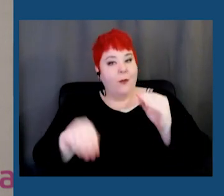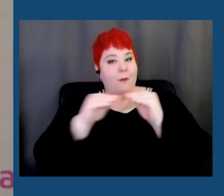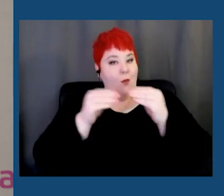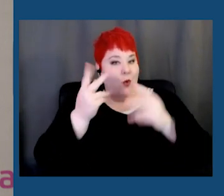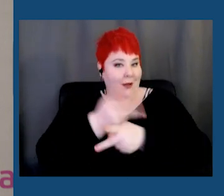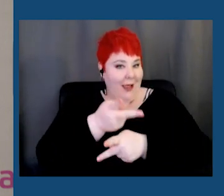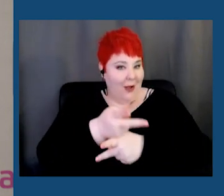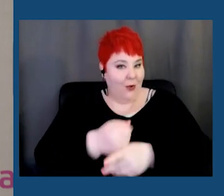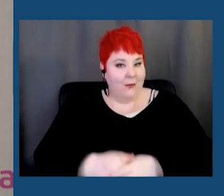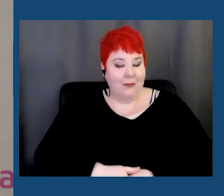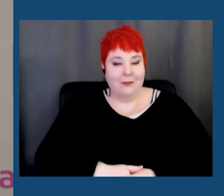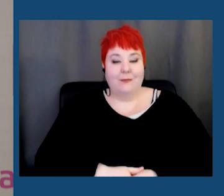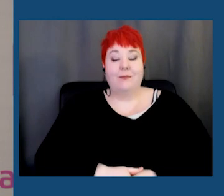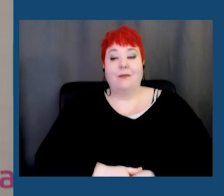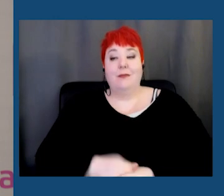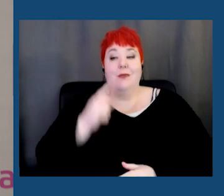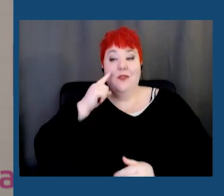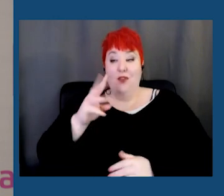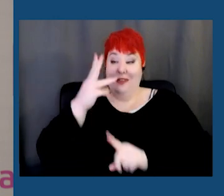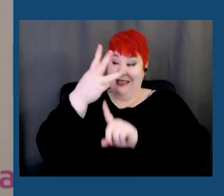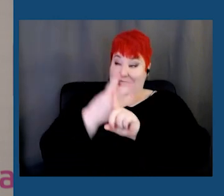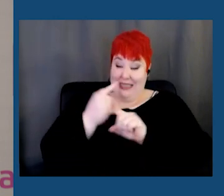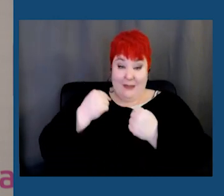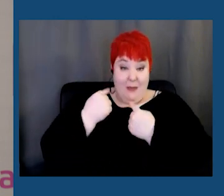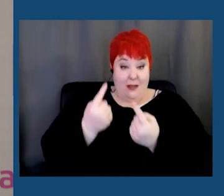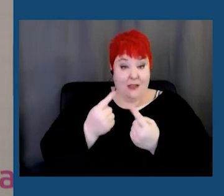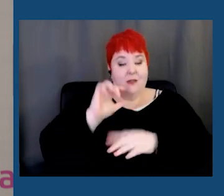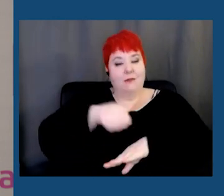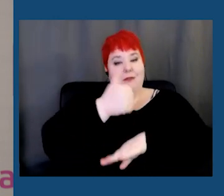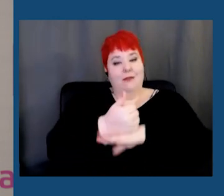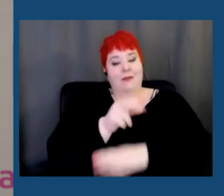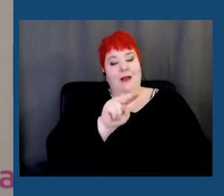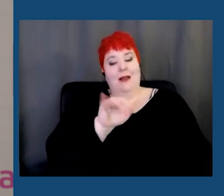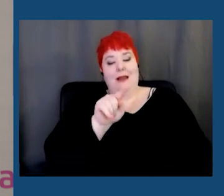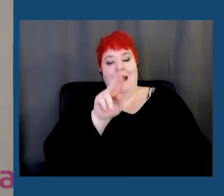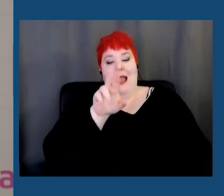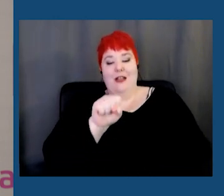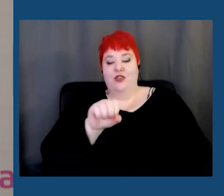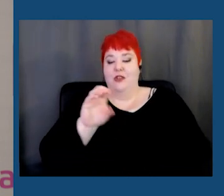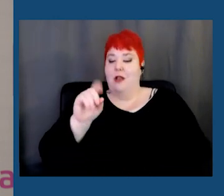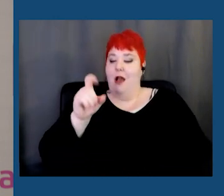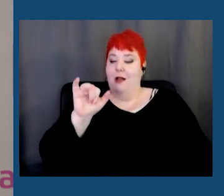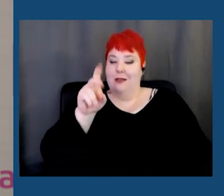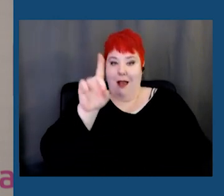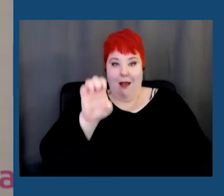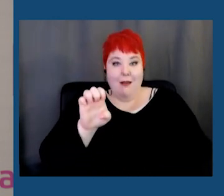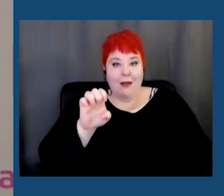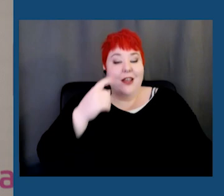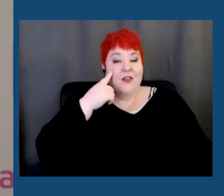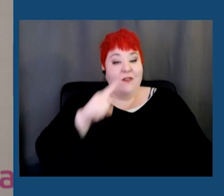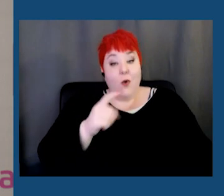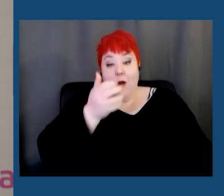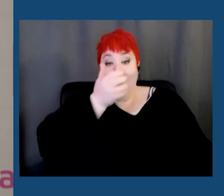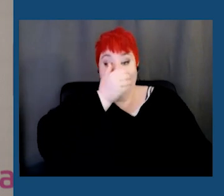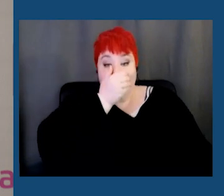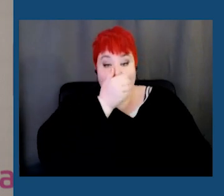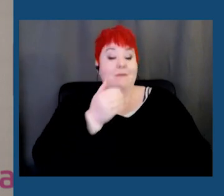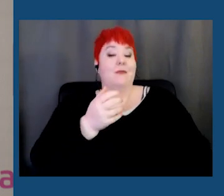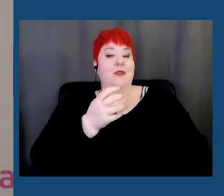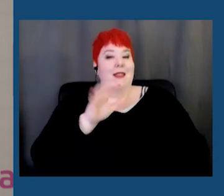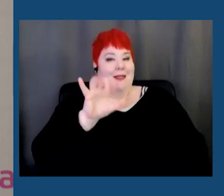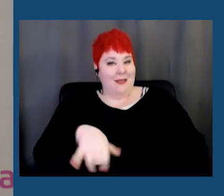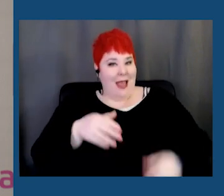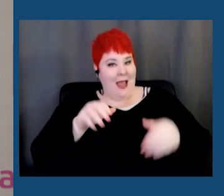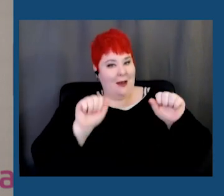less than 6 months, we implemented nitrous oxide as a sedation option across the entire region we serve.